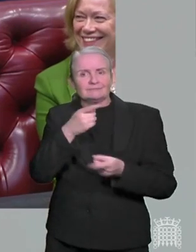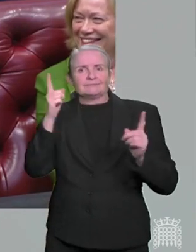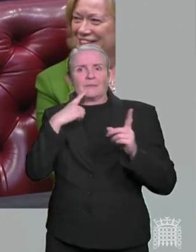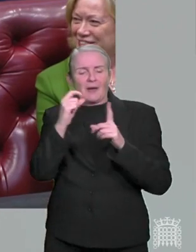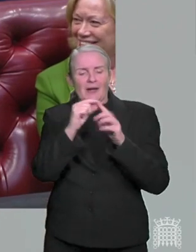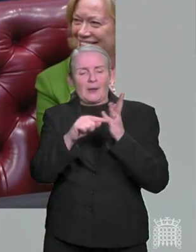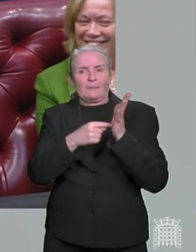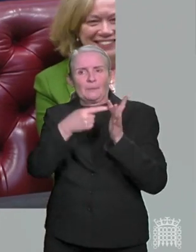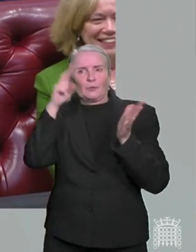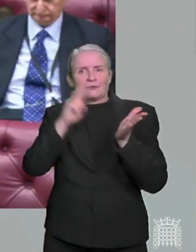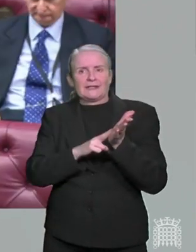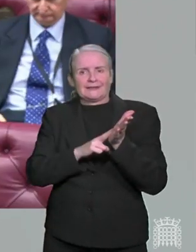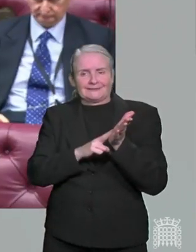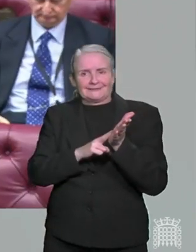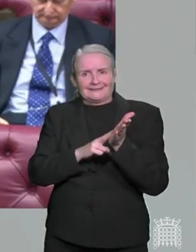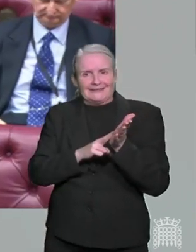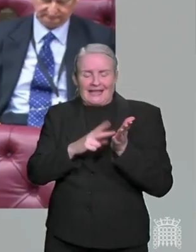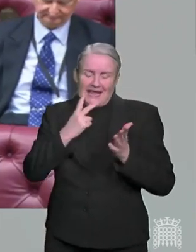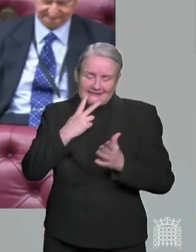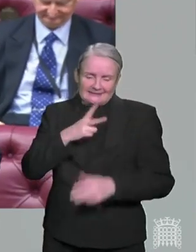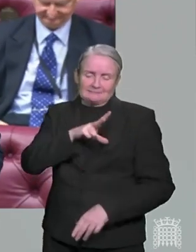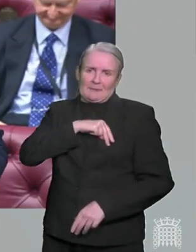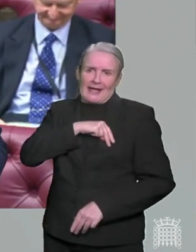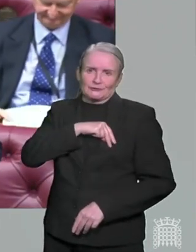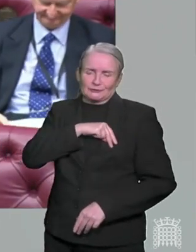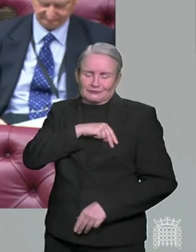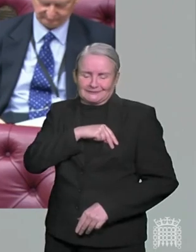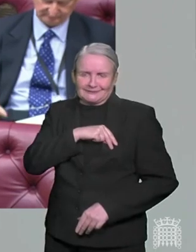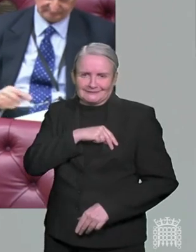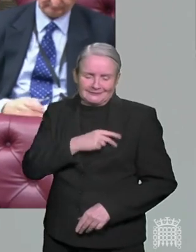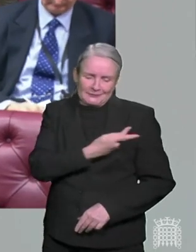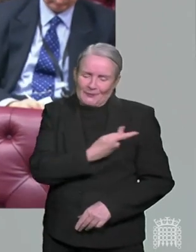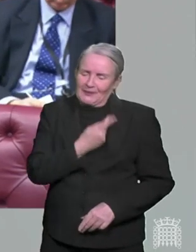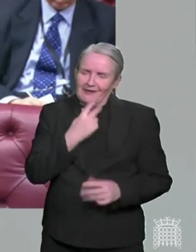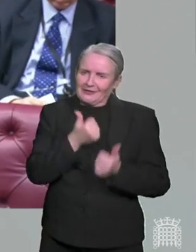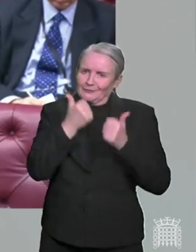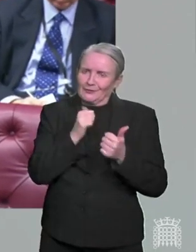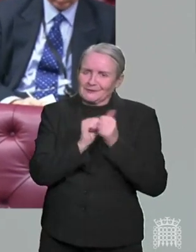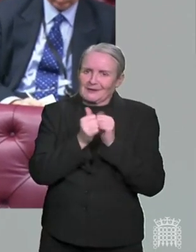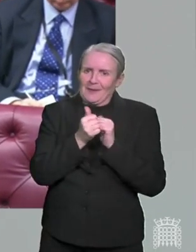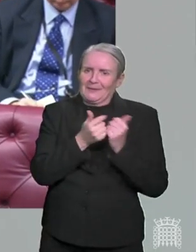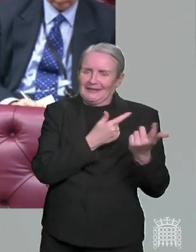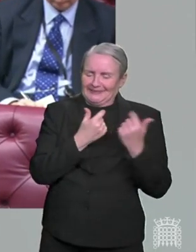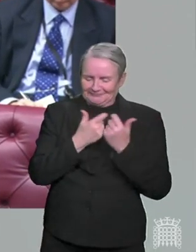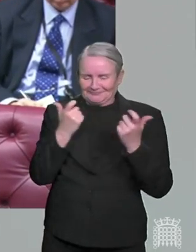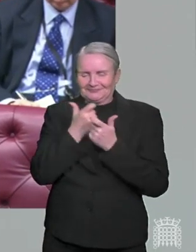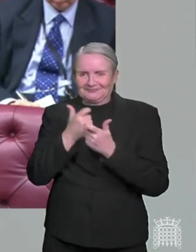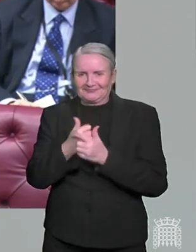sure he will do. He will do too. It's you're in very good company. I can tell